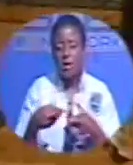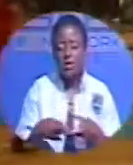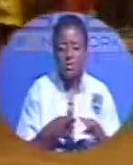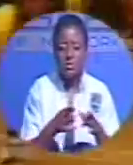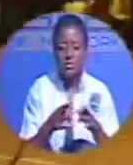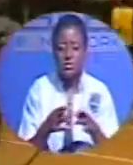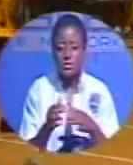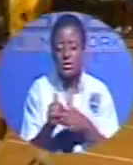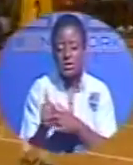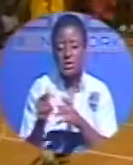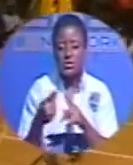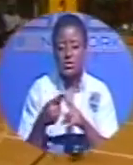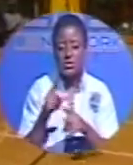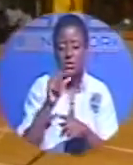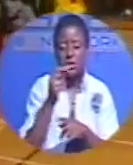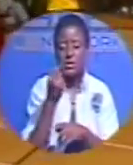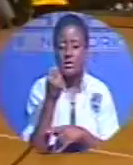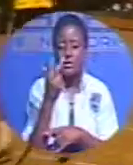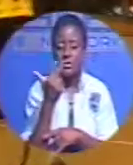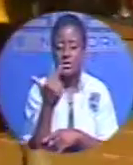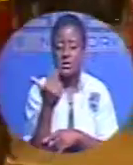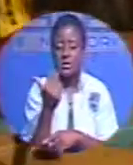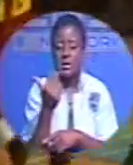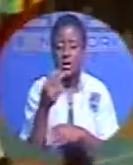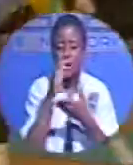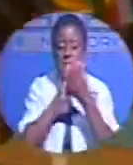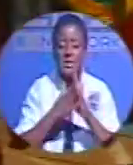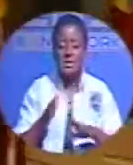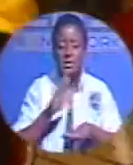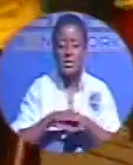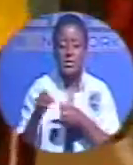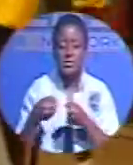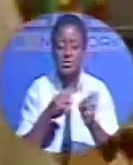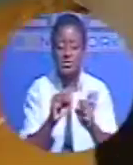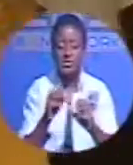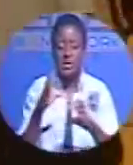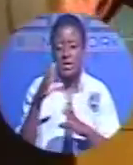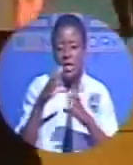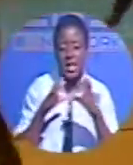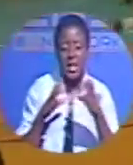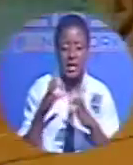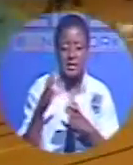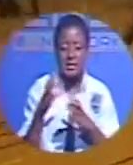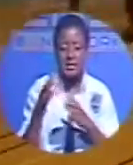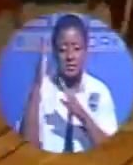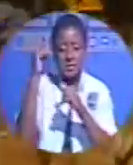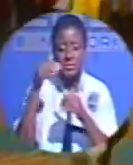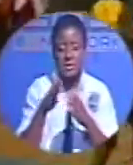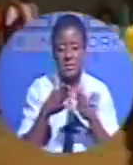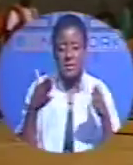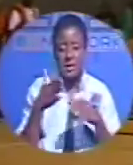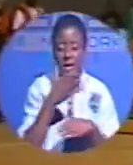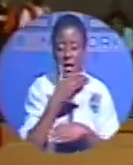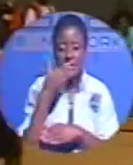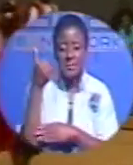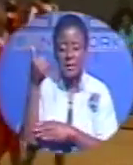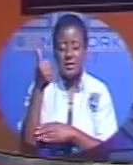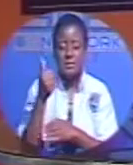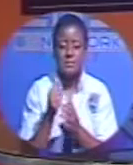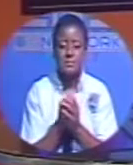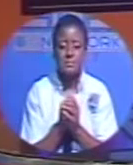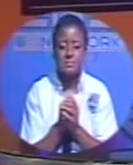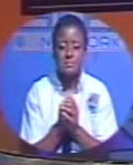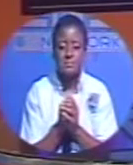2013 Peace on the Street Classic, which organizers expect to be bigger and better than ever. Jonathan Benson, ZNS, Total